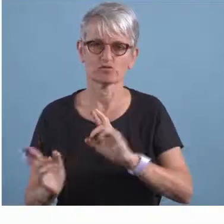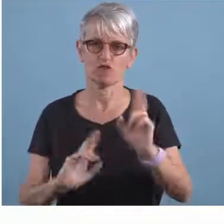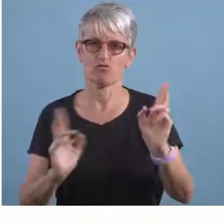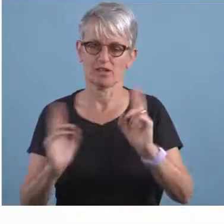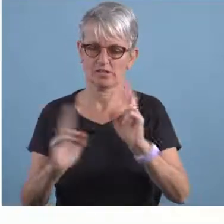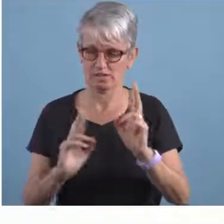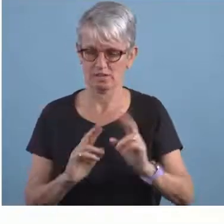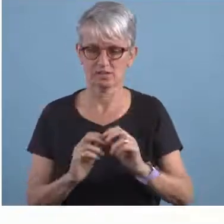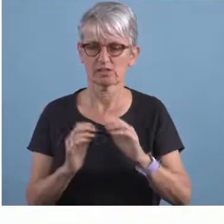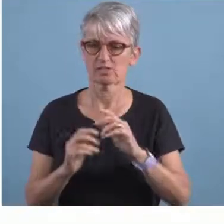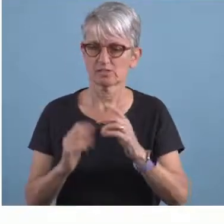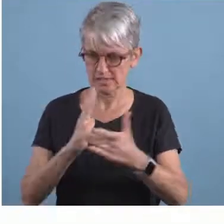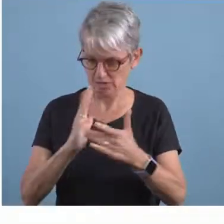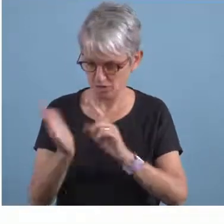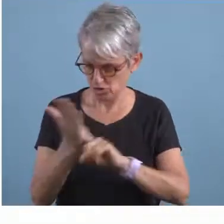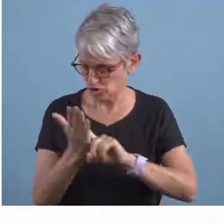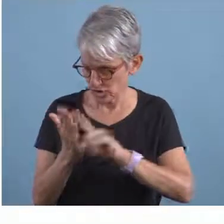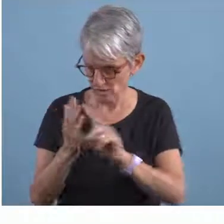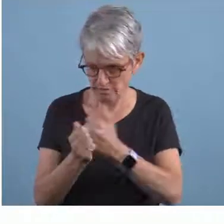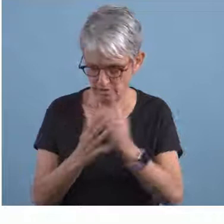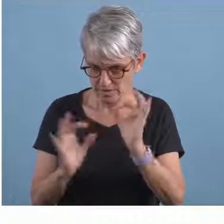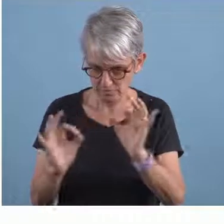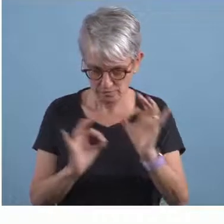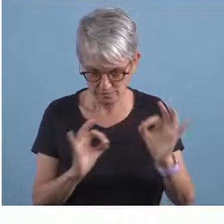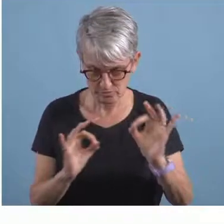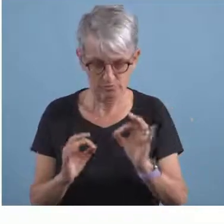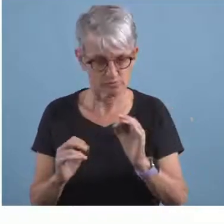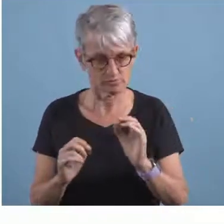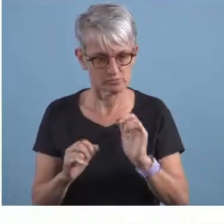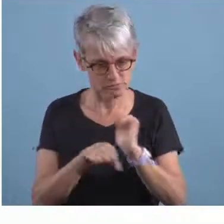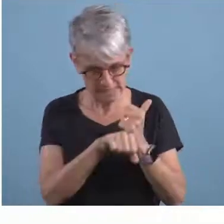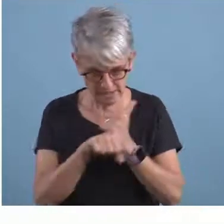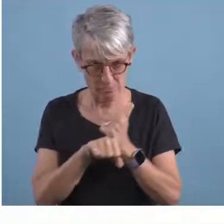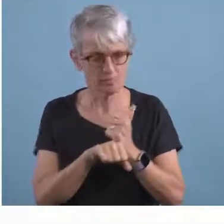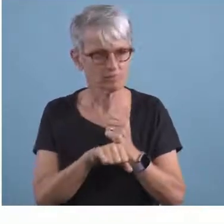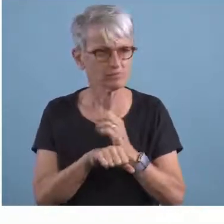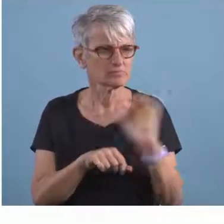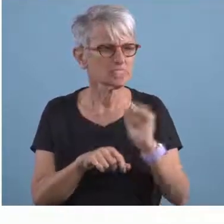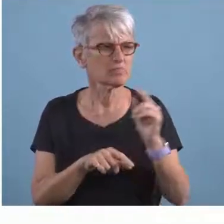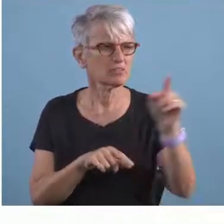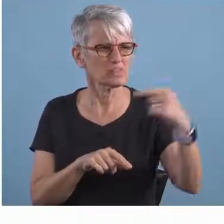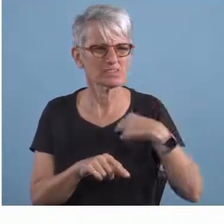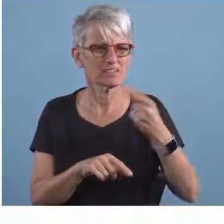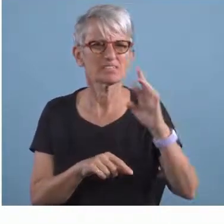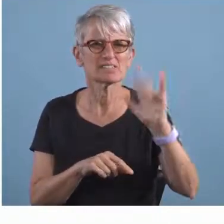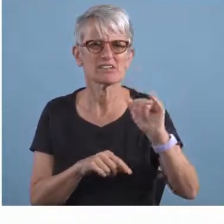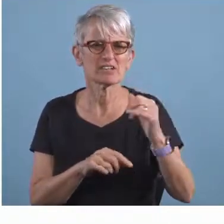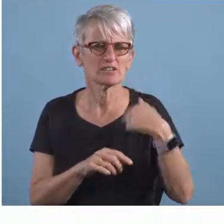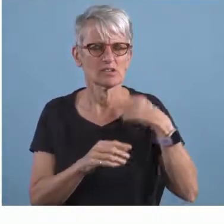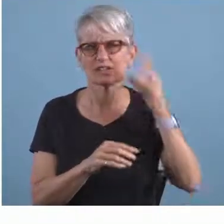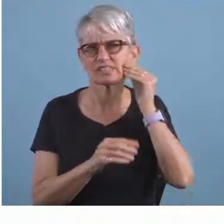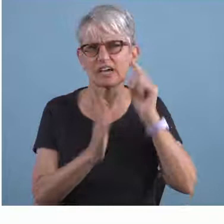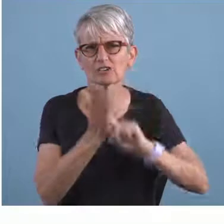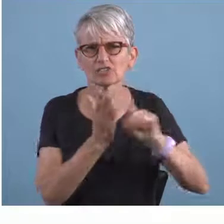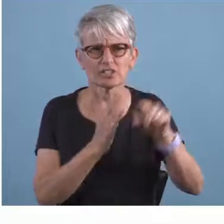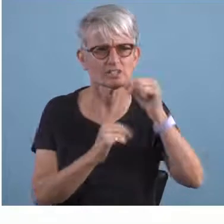all the technology works and that it's all where it's supposed to be. Just like Terry and I did a sound check, a technology check yesterday